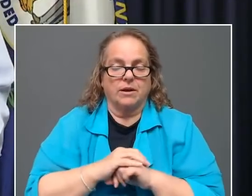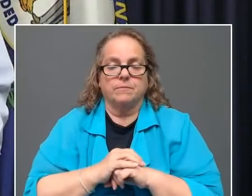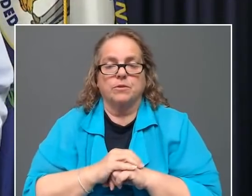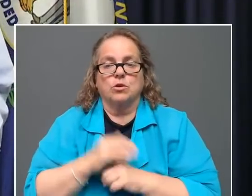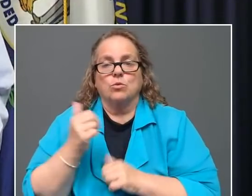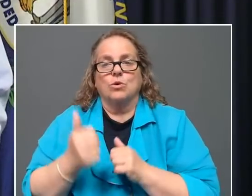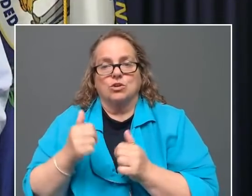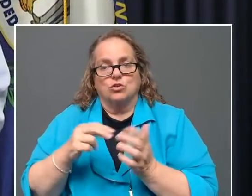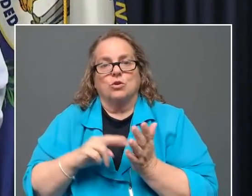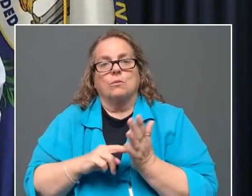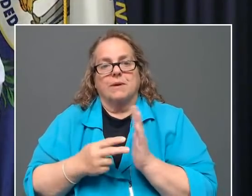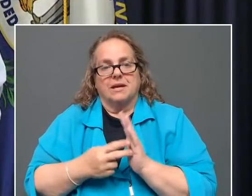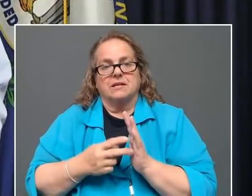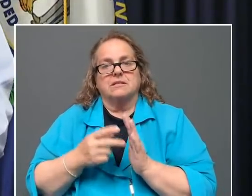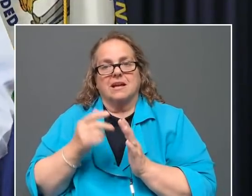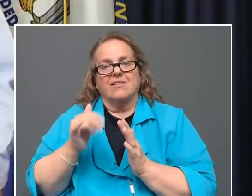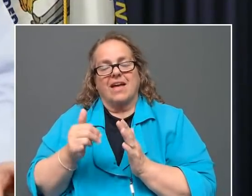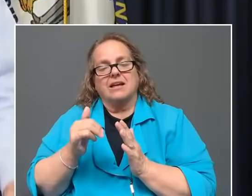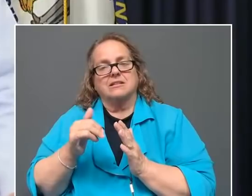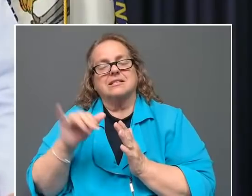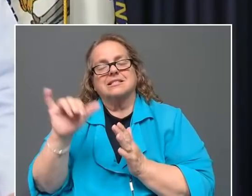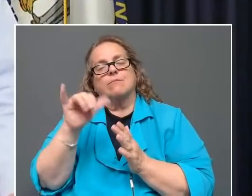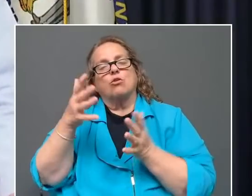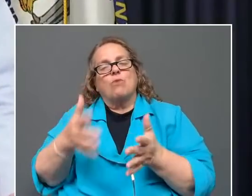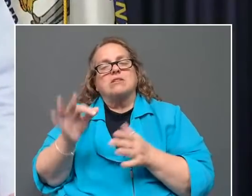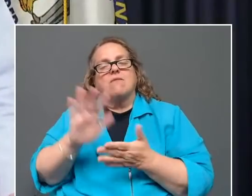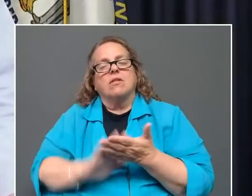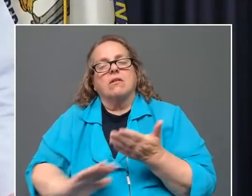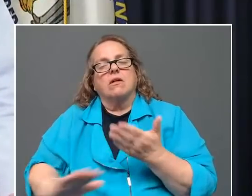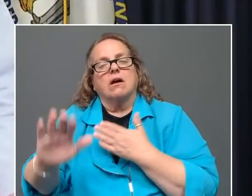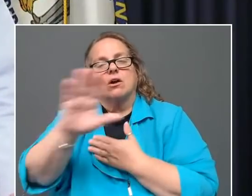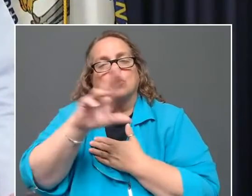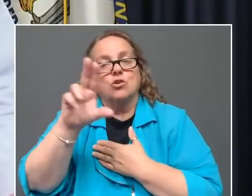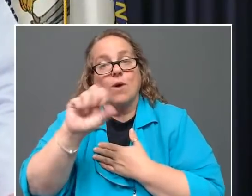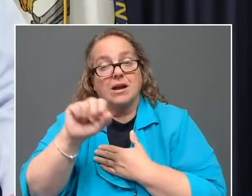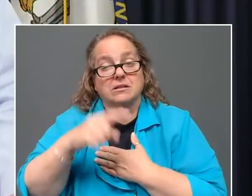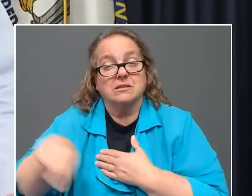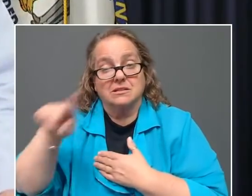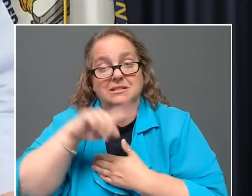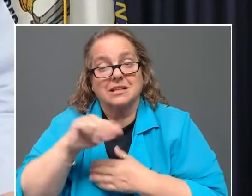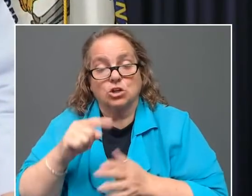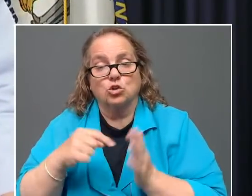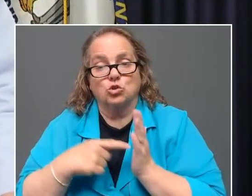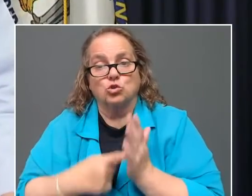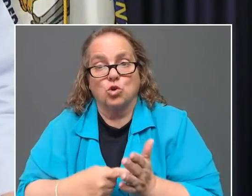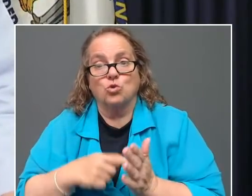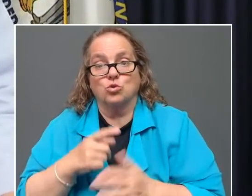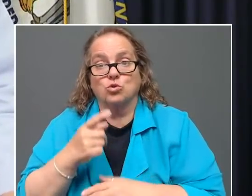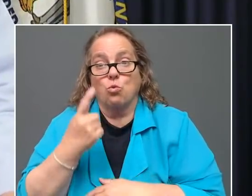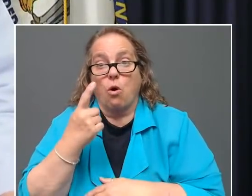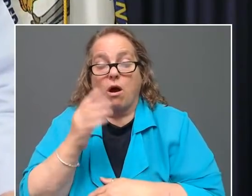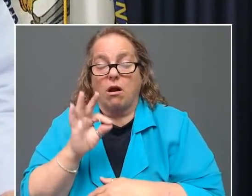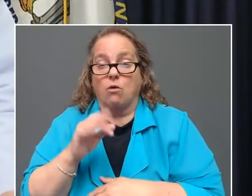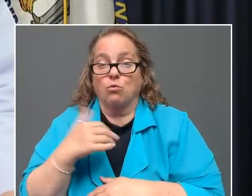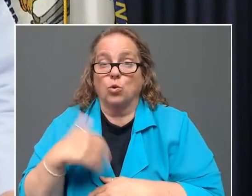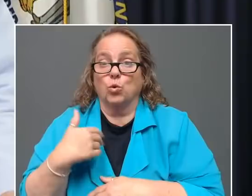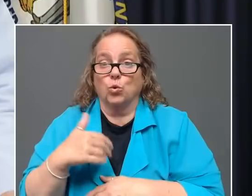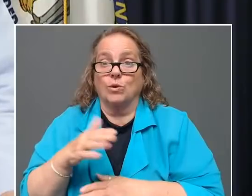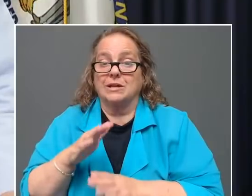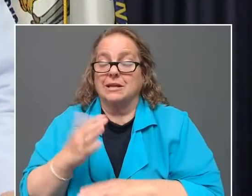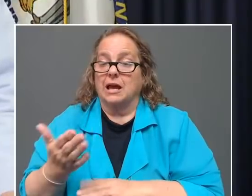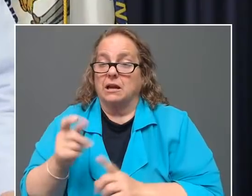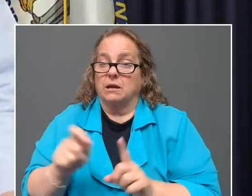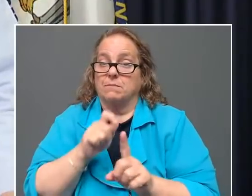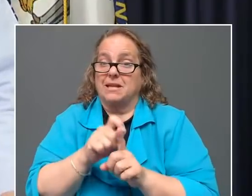peaked, just like the rest of the country, was one of the deadliest periods I think we've ever had in our history,